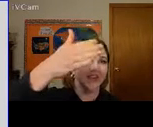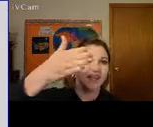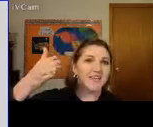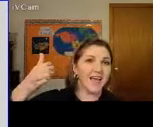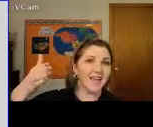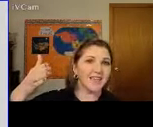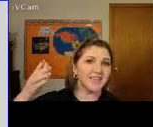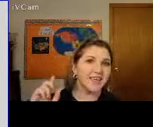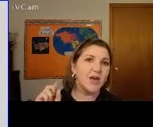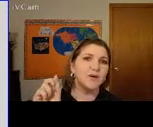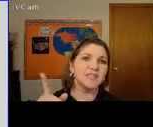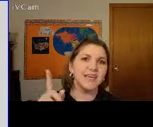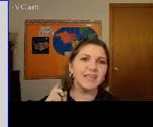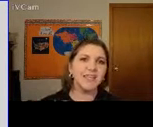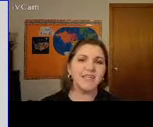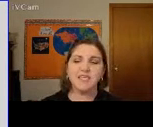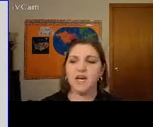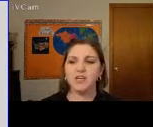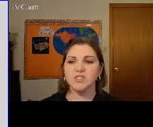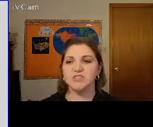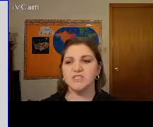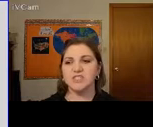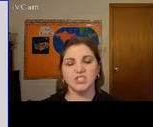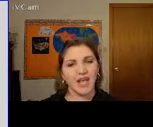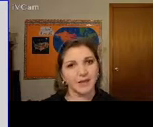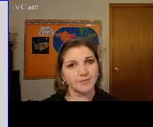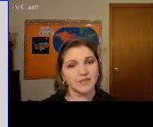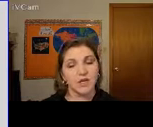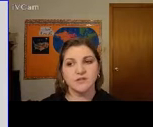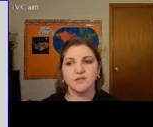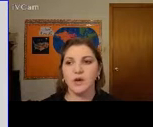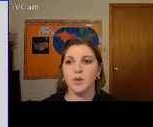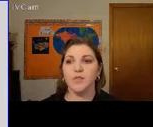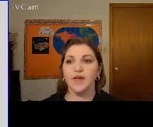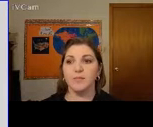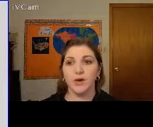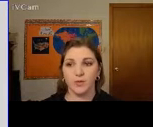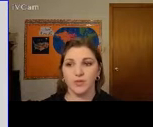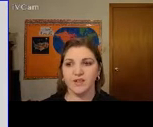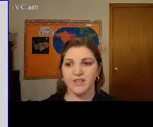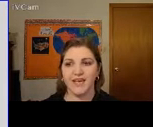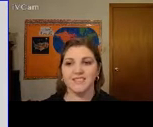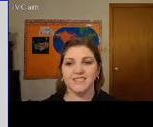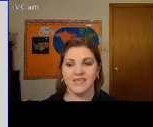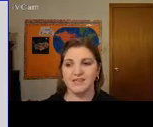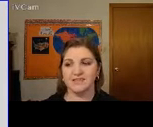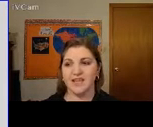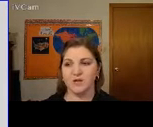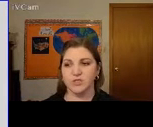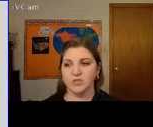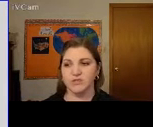sandwiches diagonally, but Lily liked to cut hers into shapes. So they both liked to